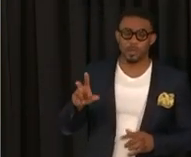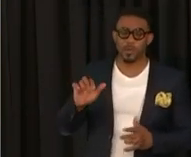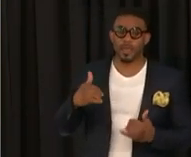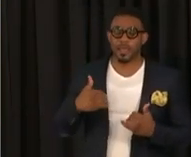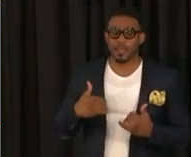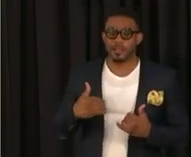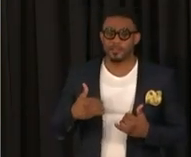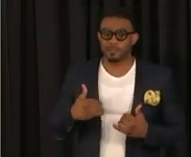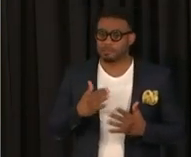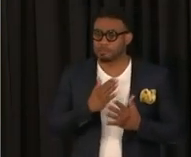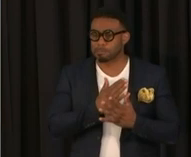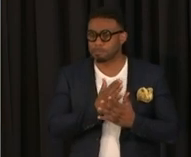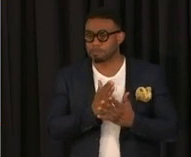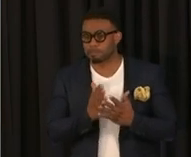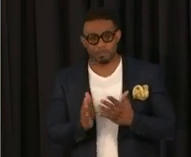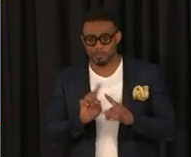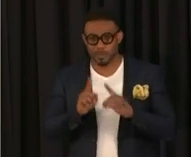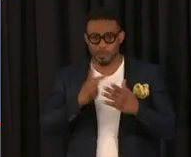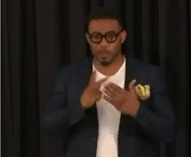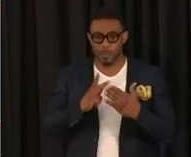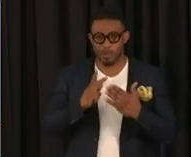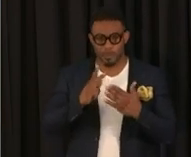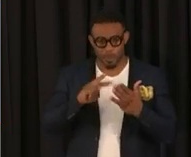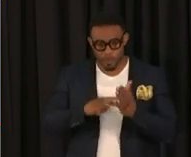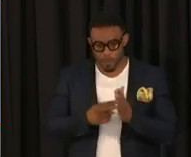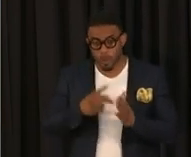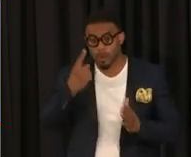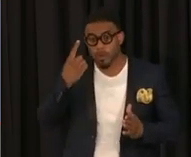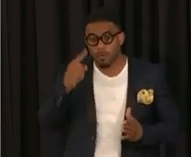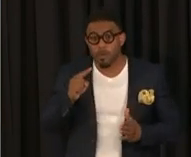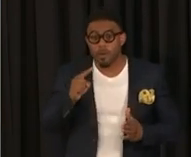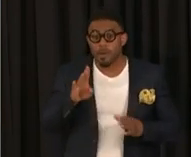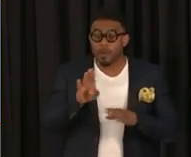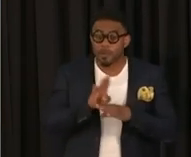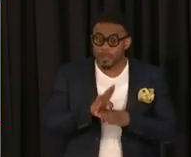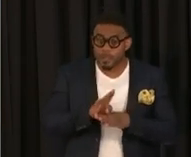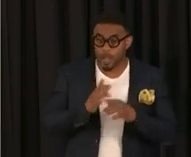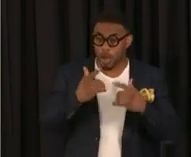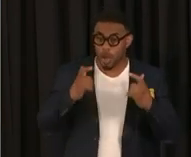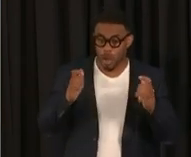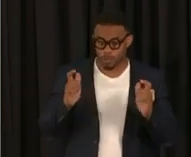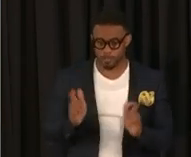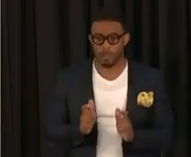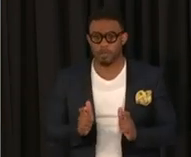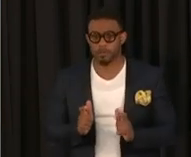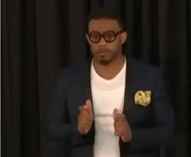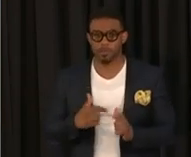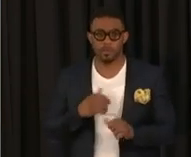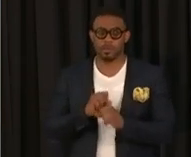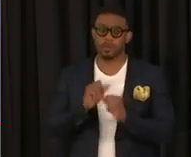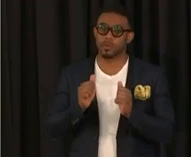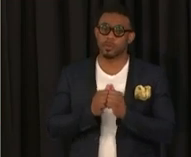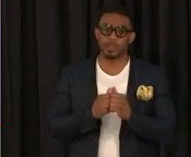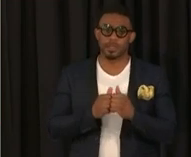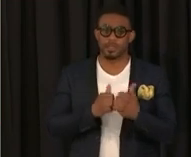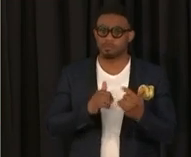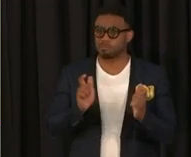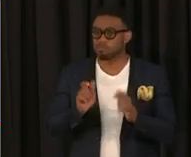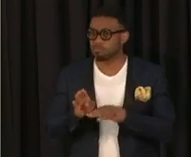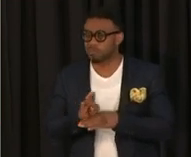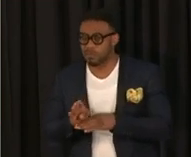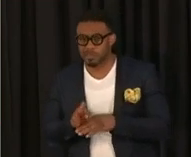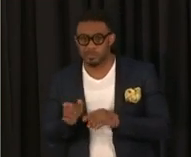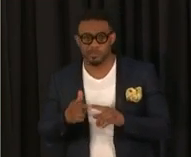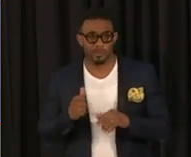202-479-2222. And so we have a myriad of programs that are designed for businesses large and small. We work with